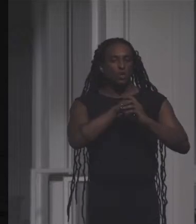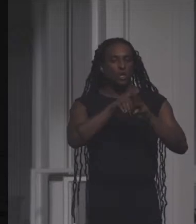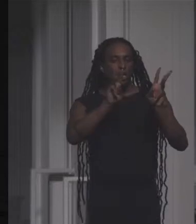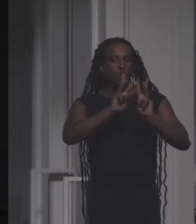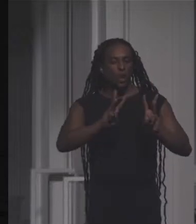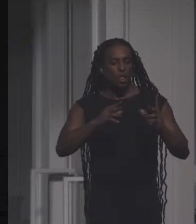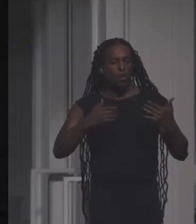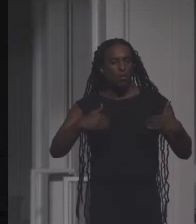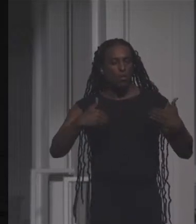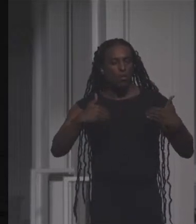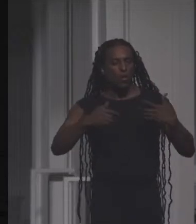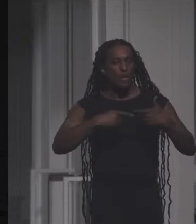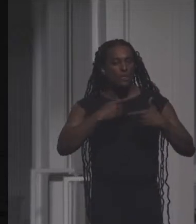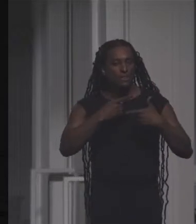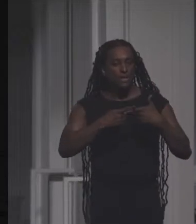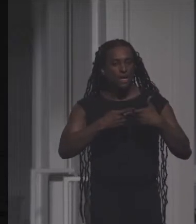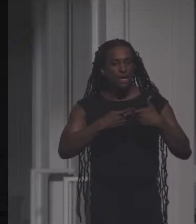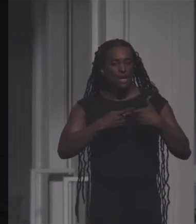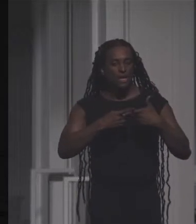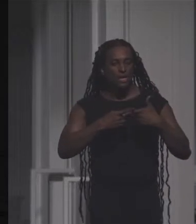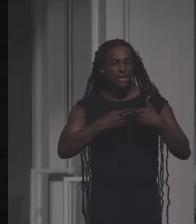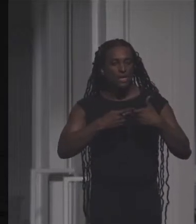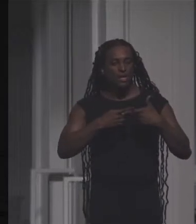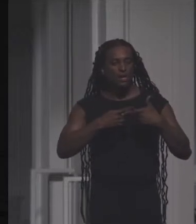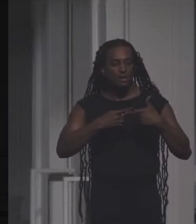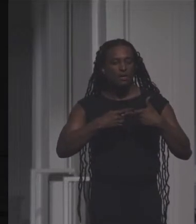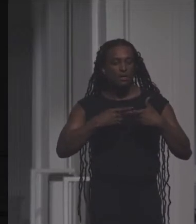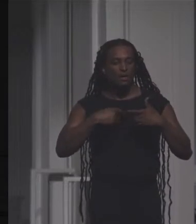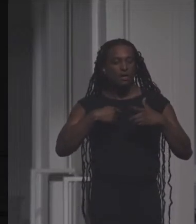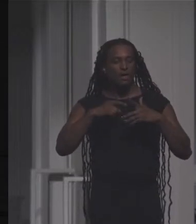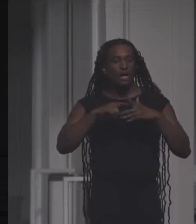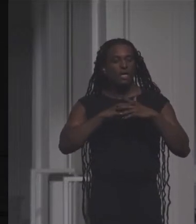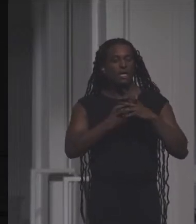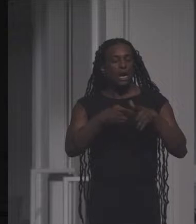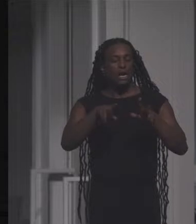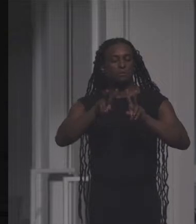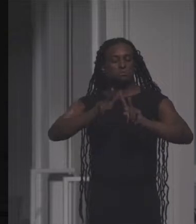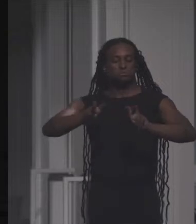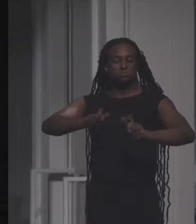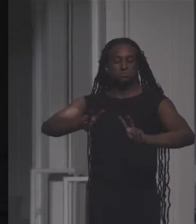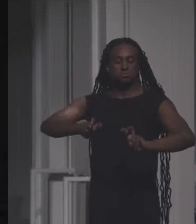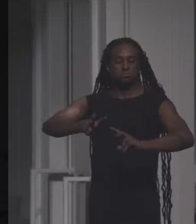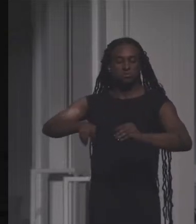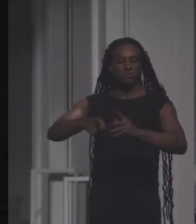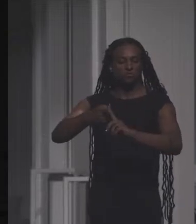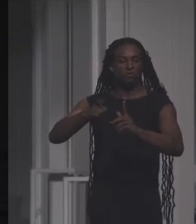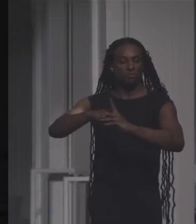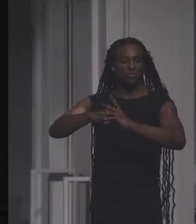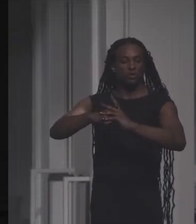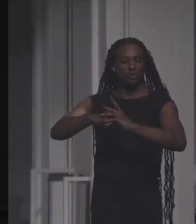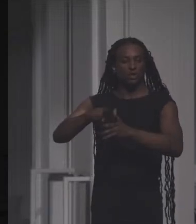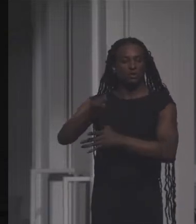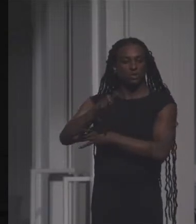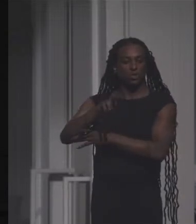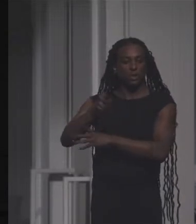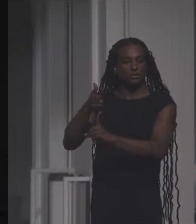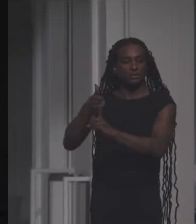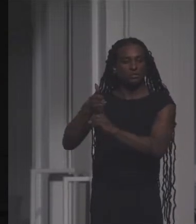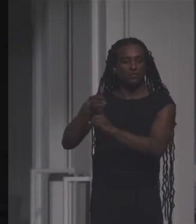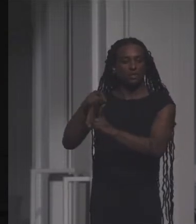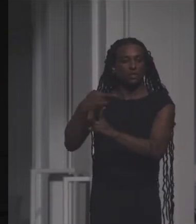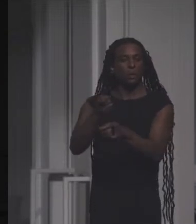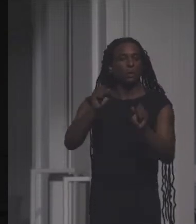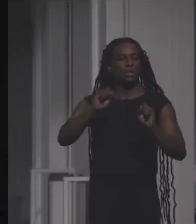And then I began to read the kinds of analyses of the original sources only made possible